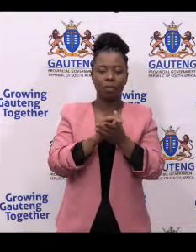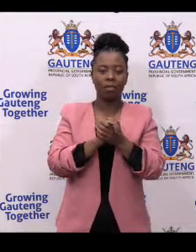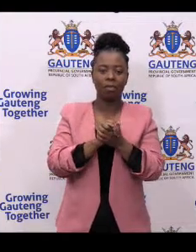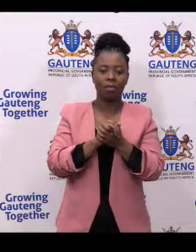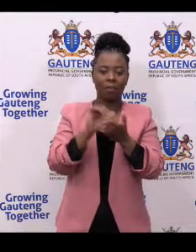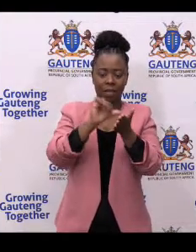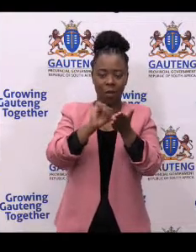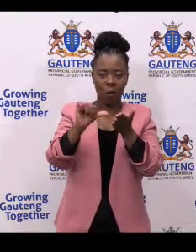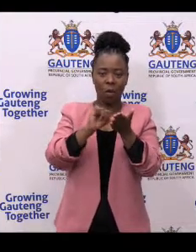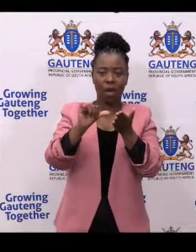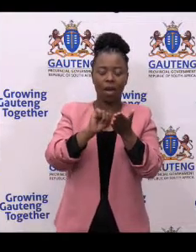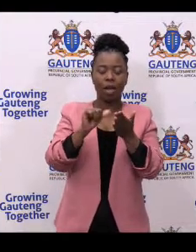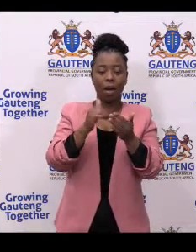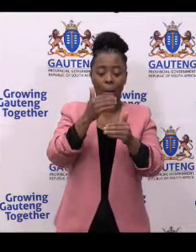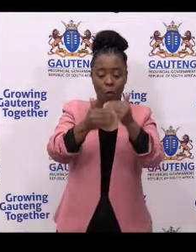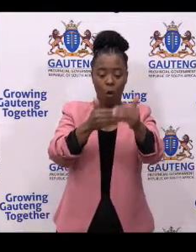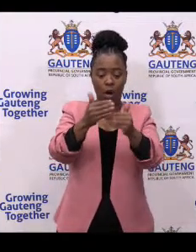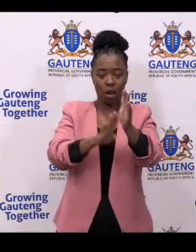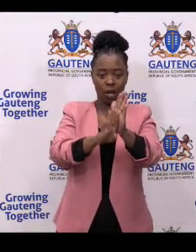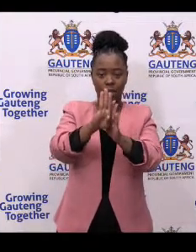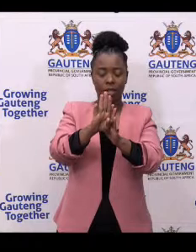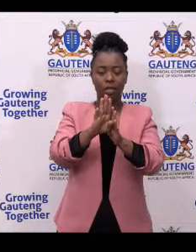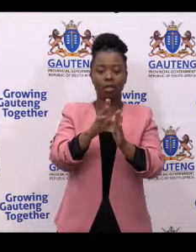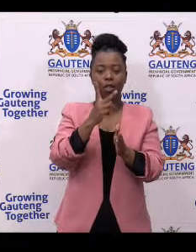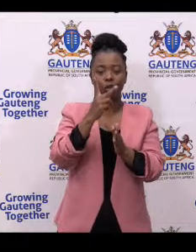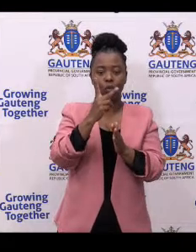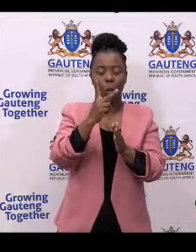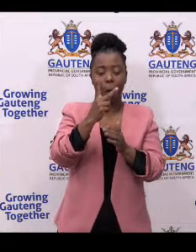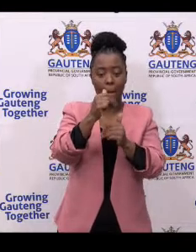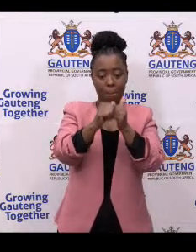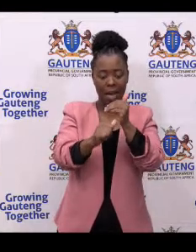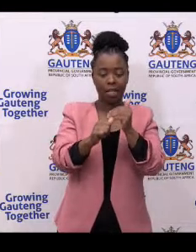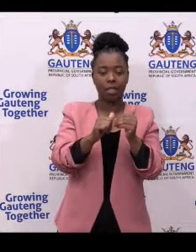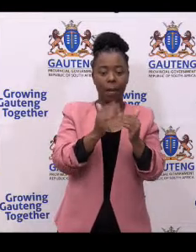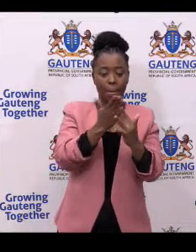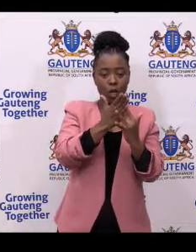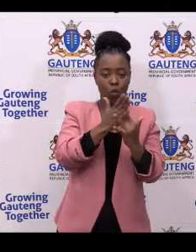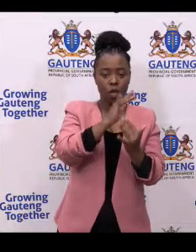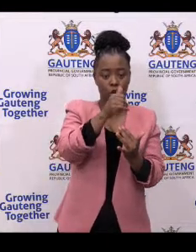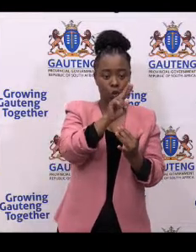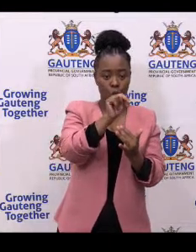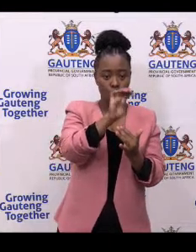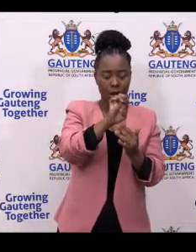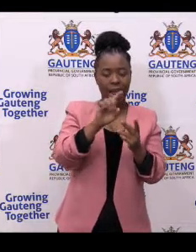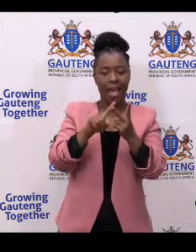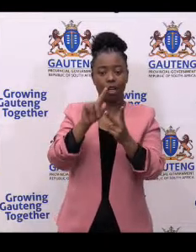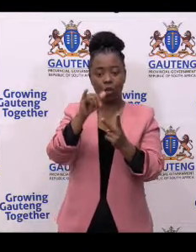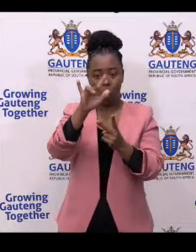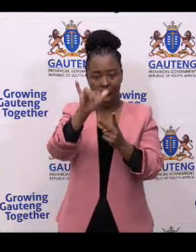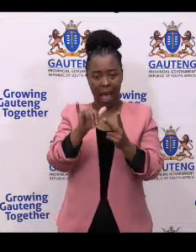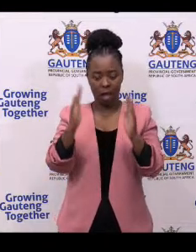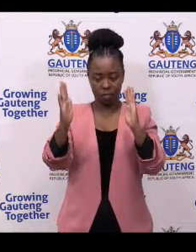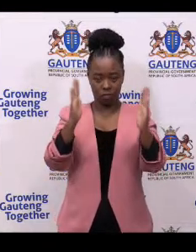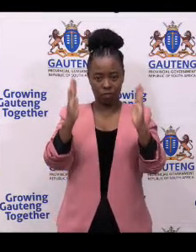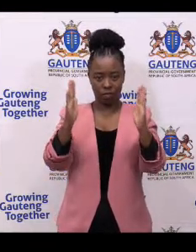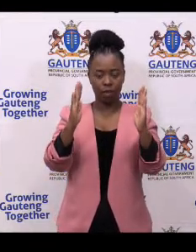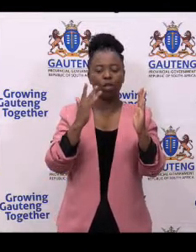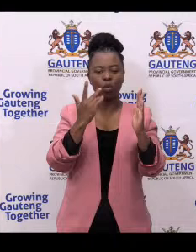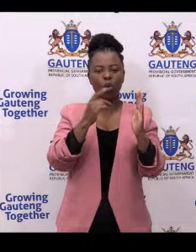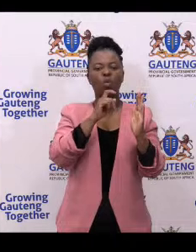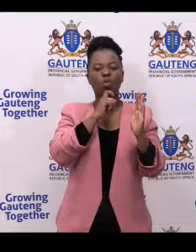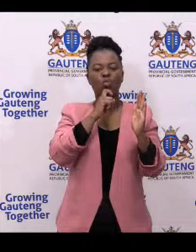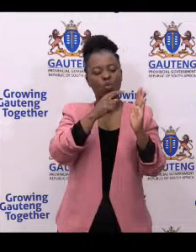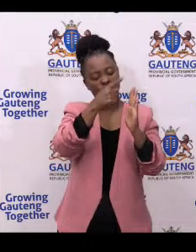in the past 2 months between June and July, and see how far we are. But this is just what we've been using as a basis